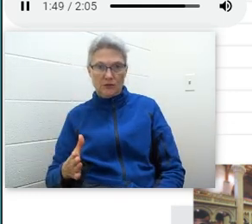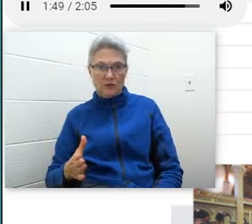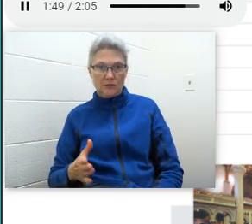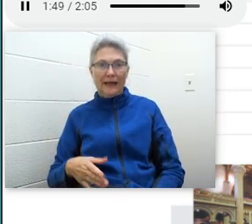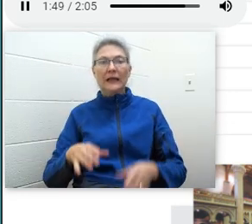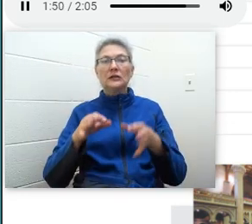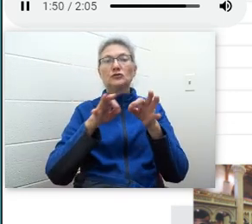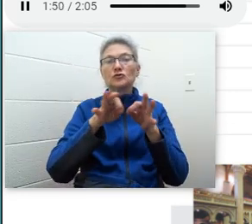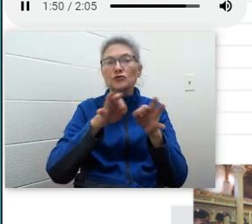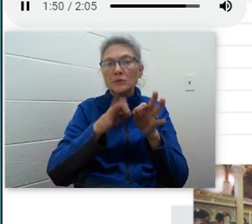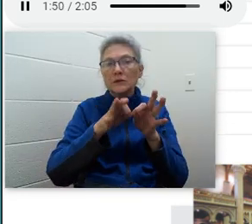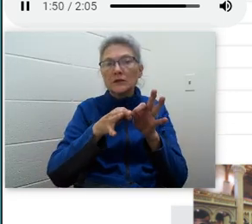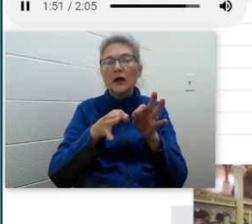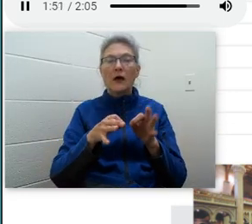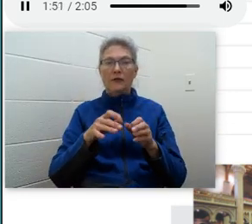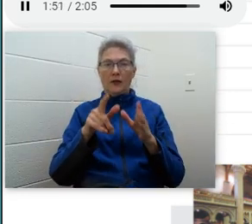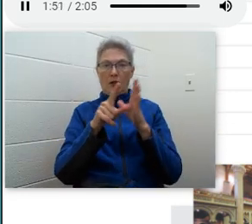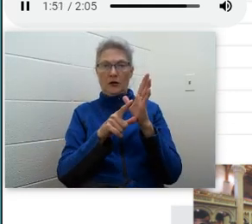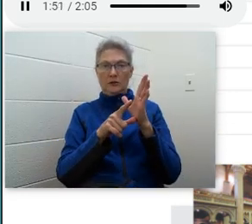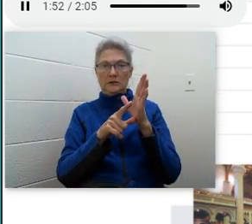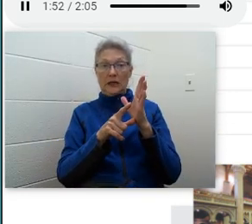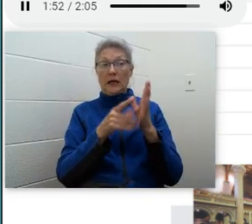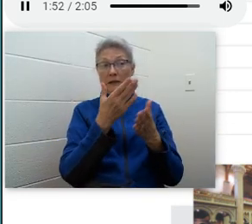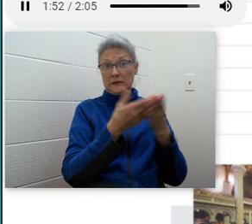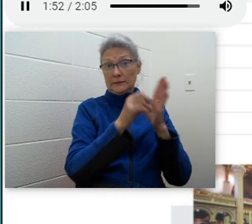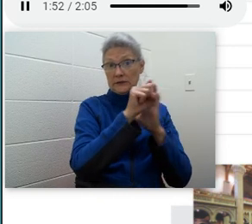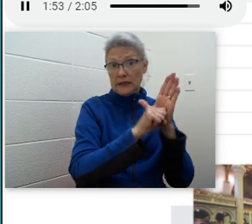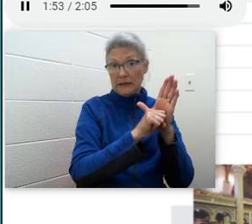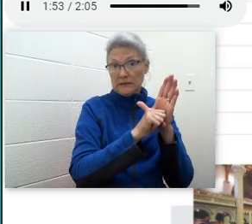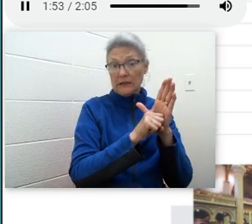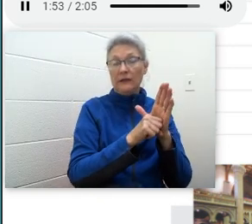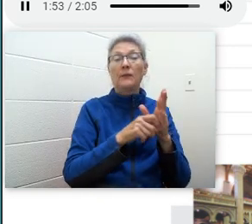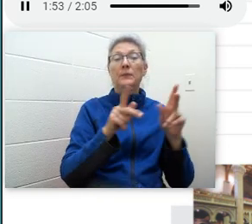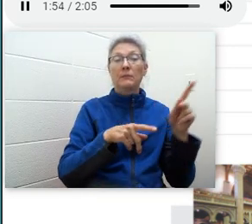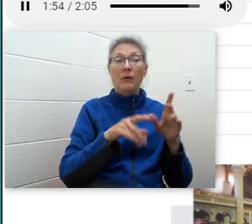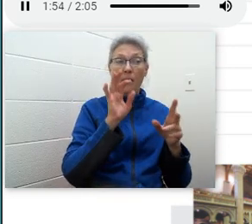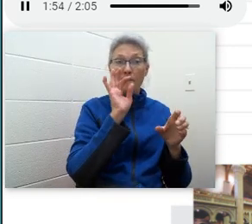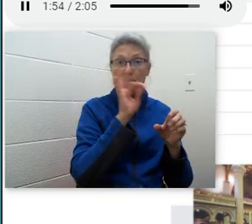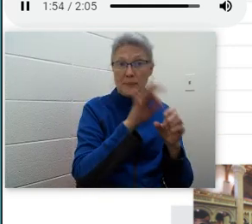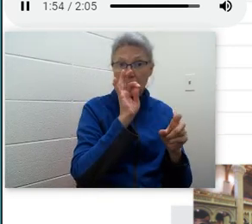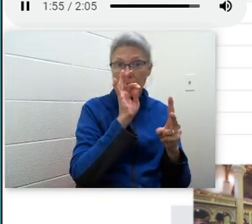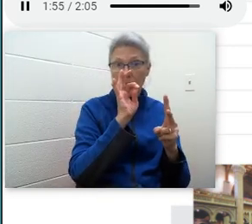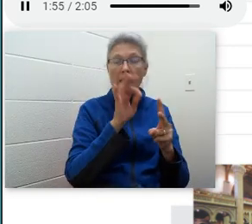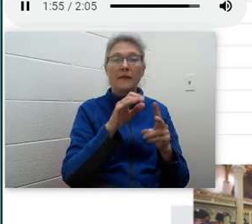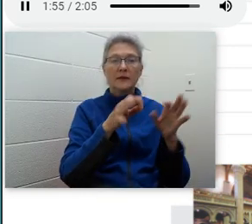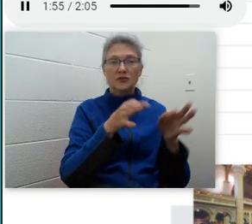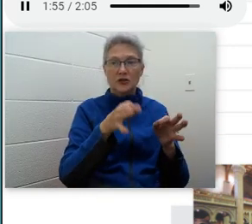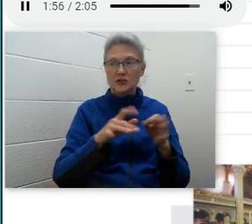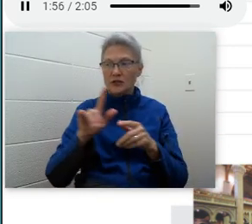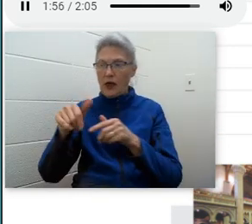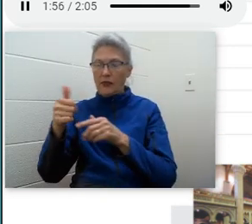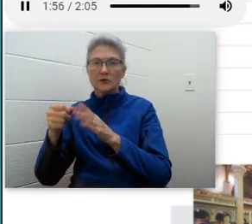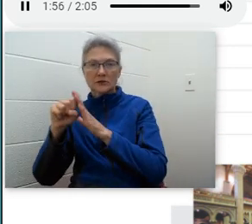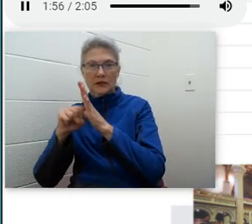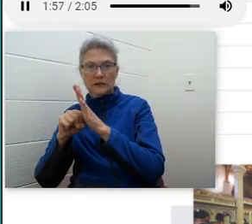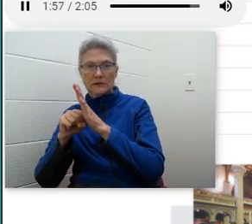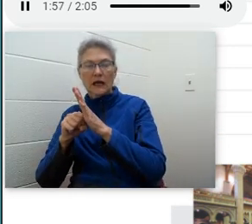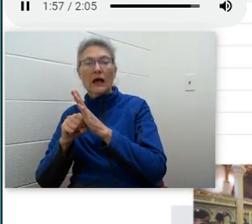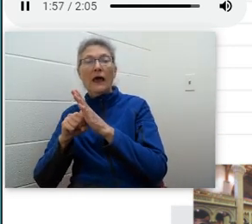voters elect judges. In other states, the governor appoints judges. State Supreme Courts focus on deciding if